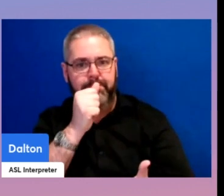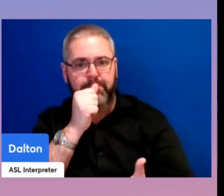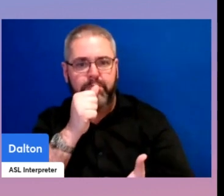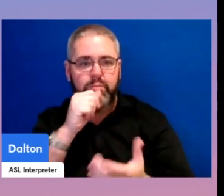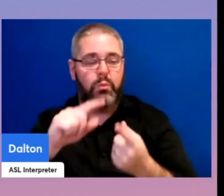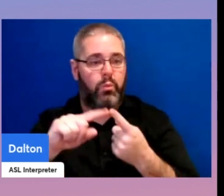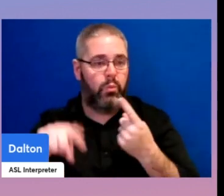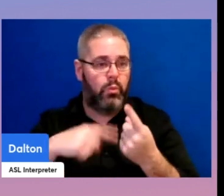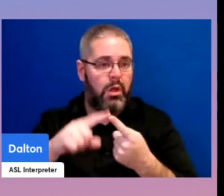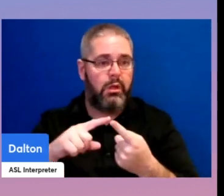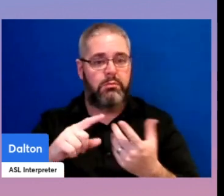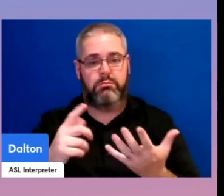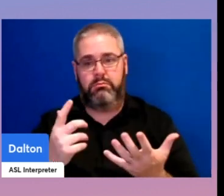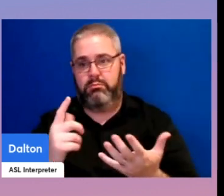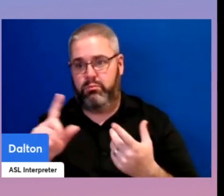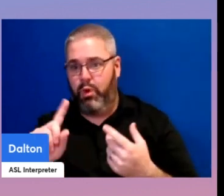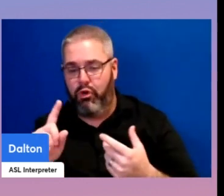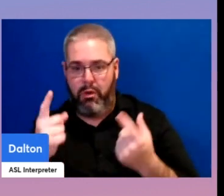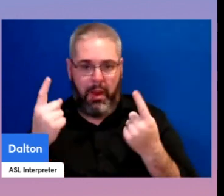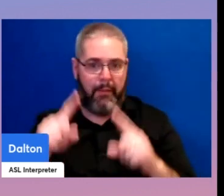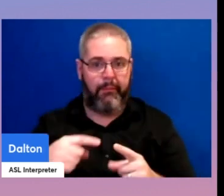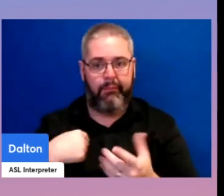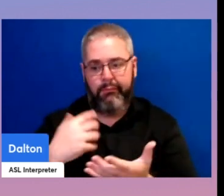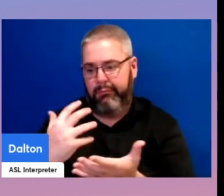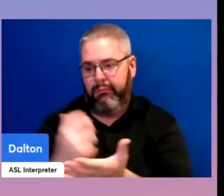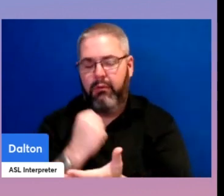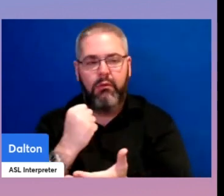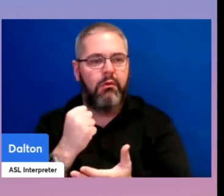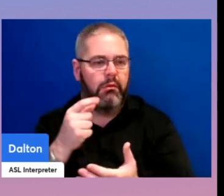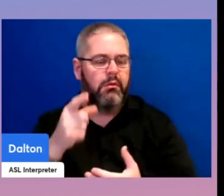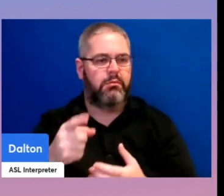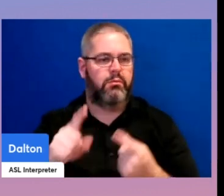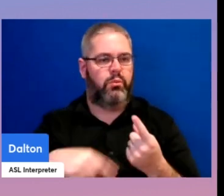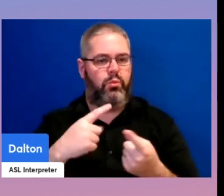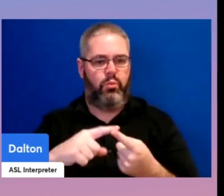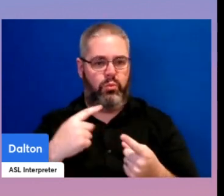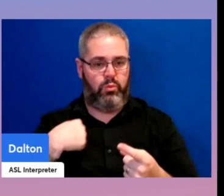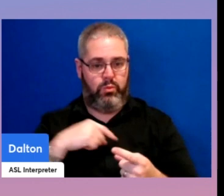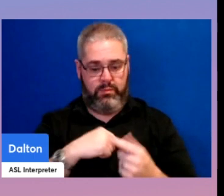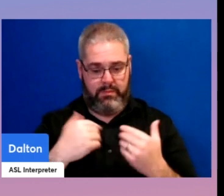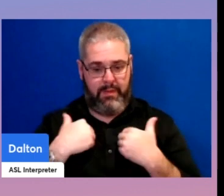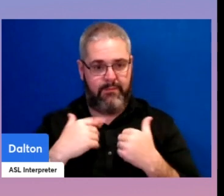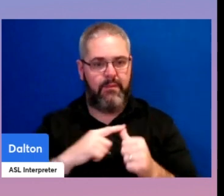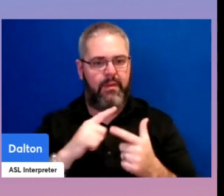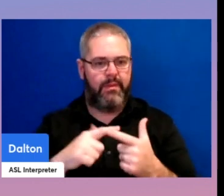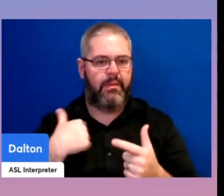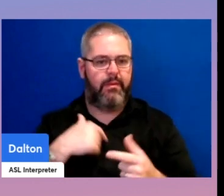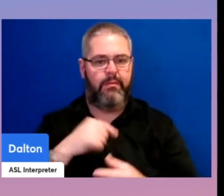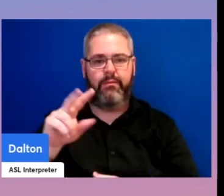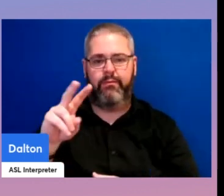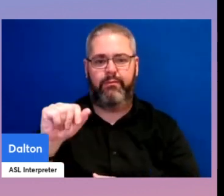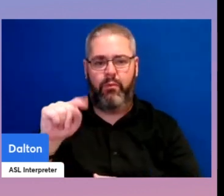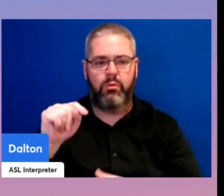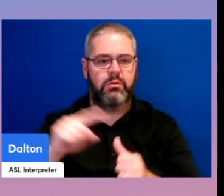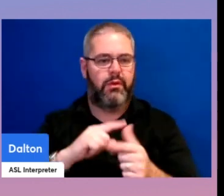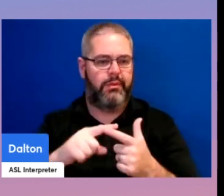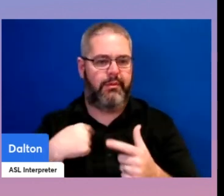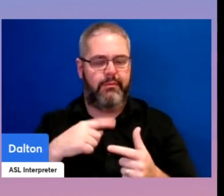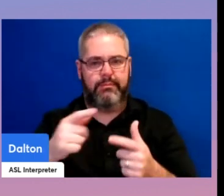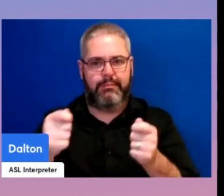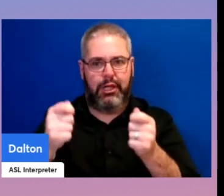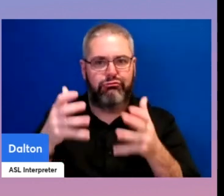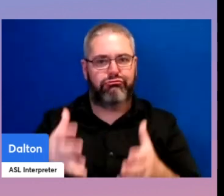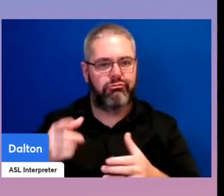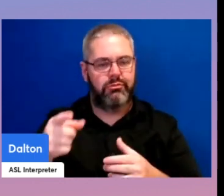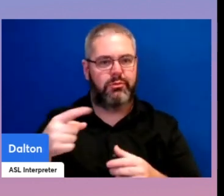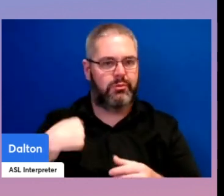and where they require them, and to continually sync secrets from Vault Enterprise to external secrets manager so that they are